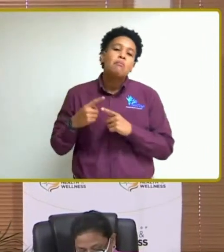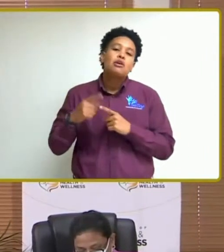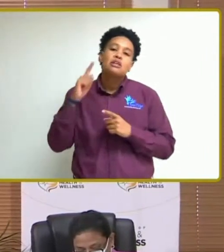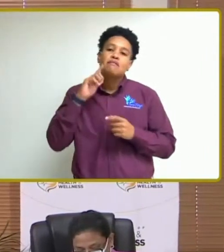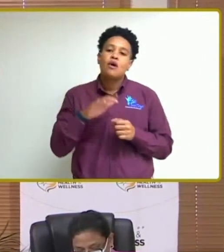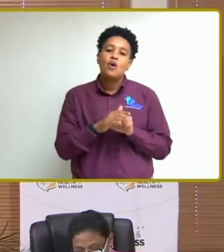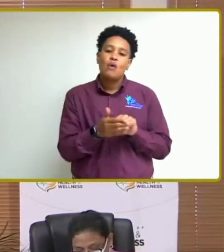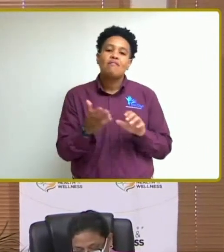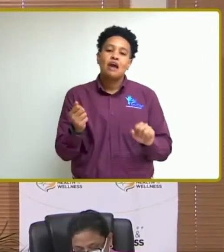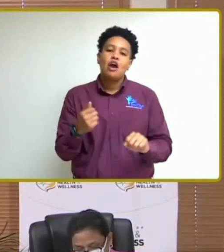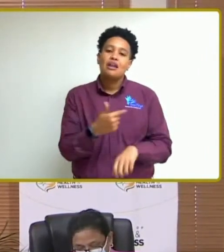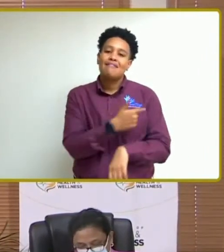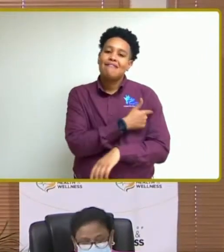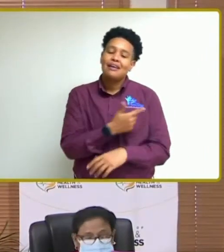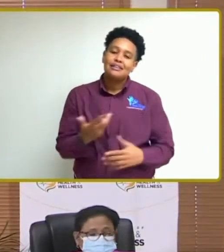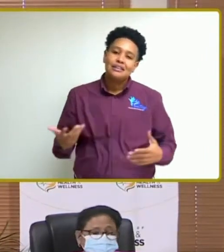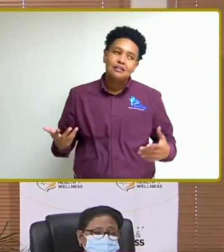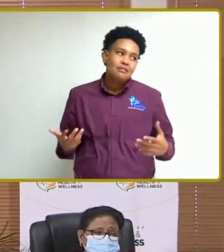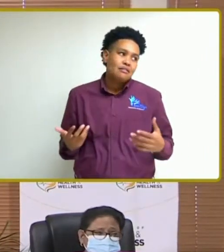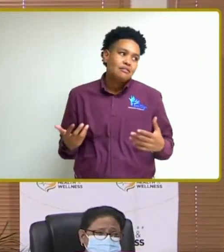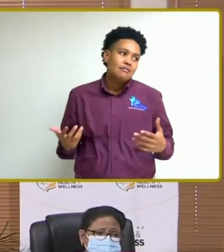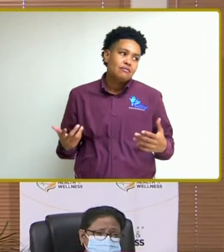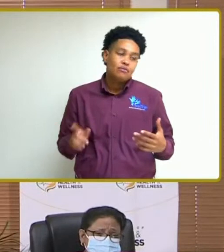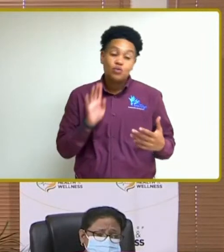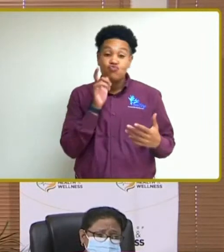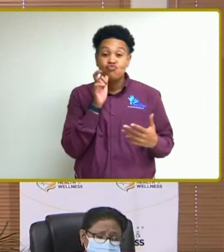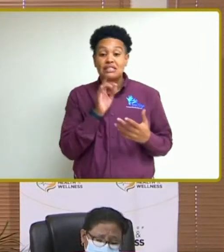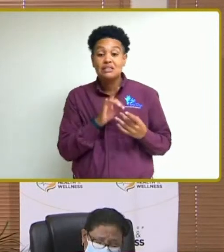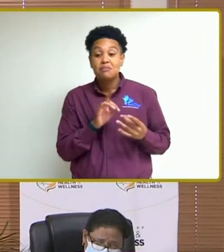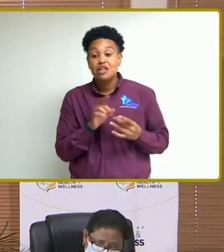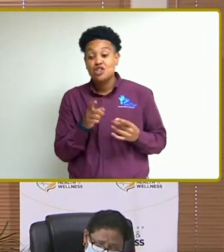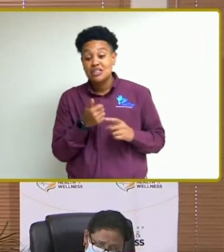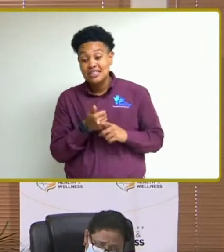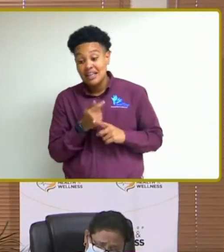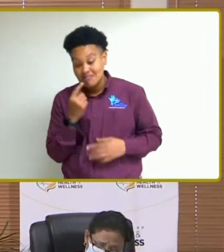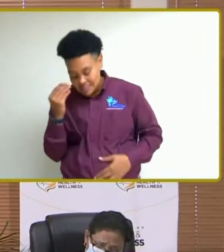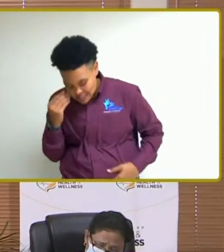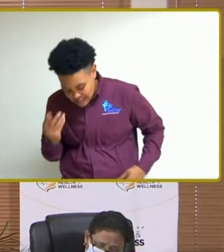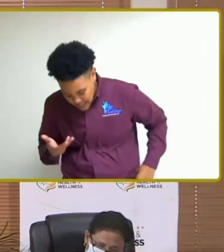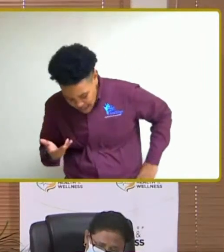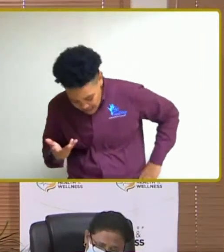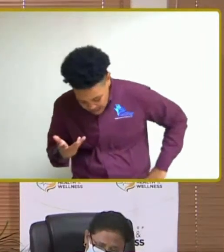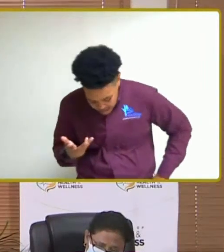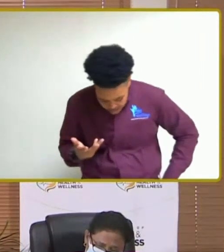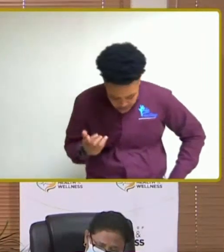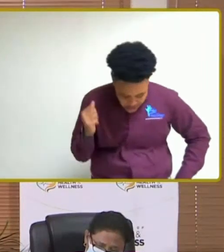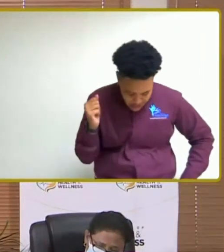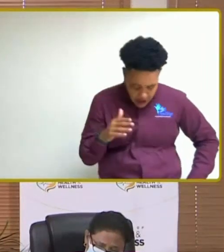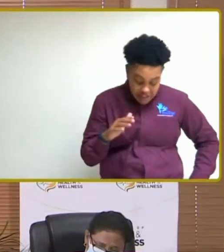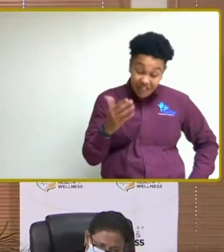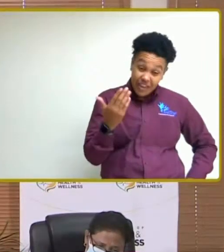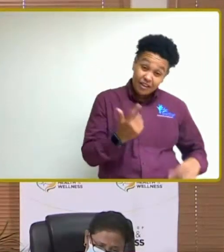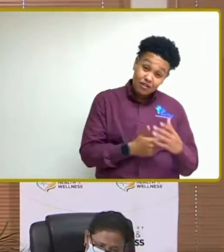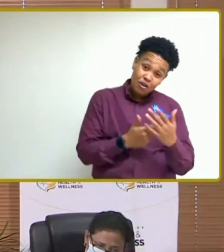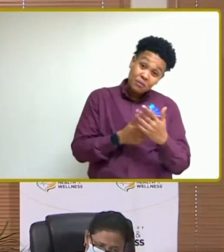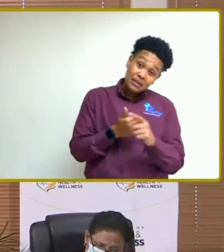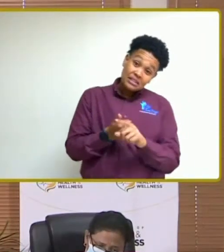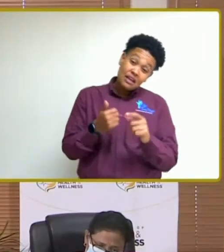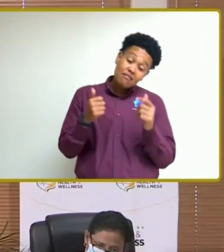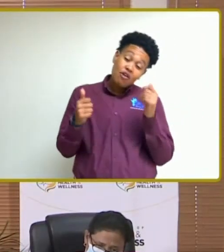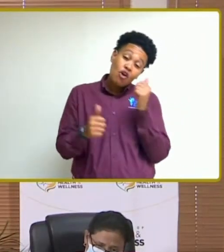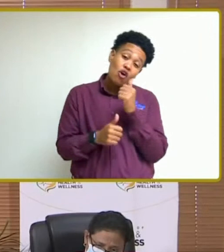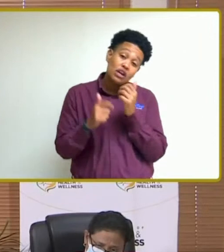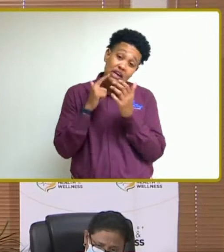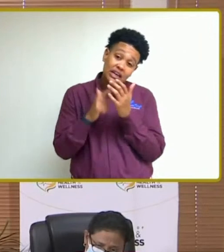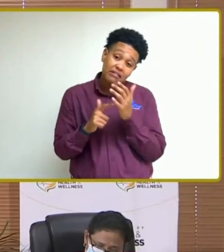COVID. You were just mentioning a while ago that cause of death sometimes is under